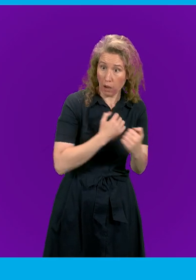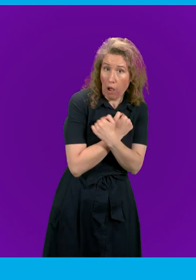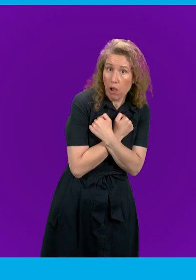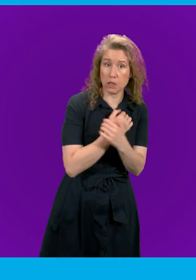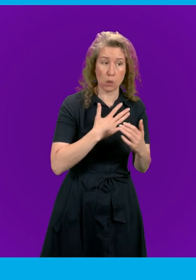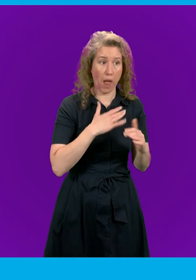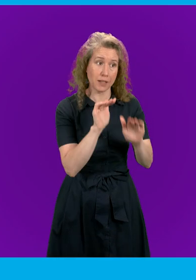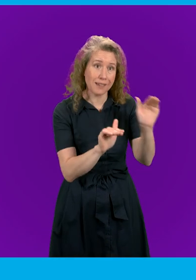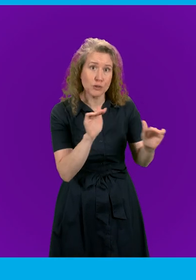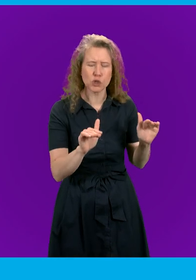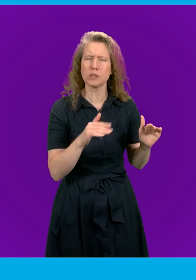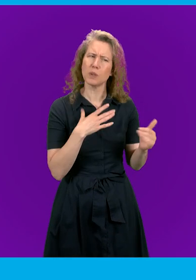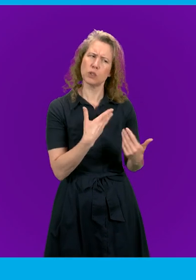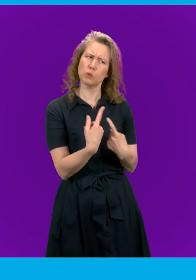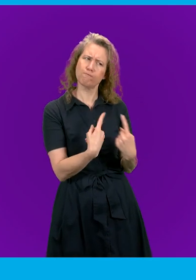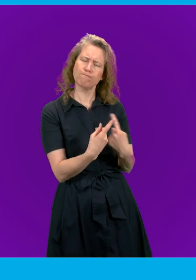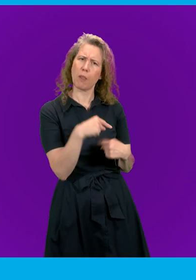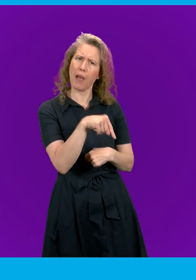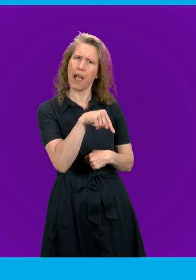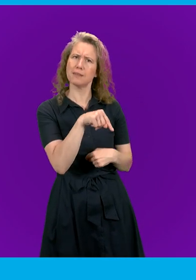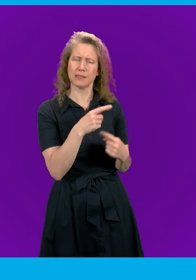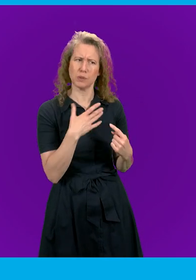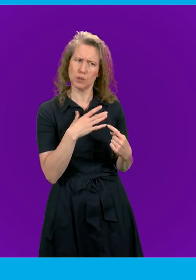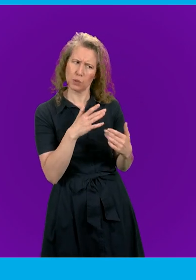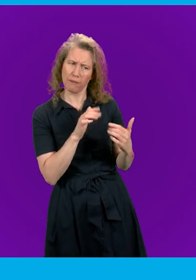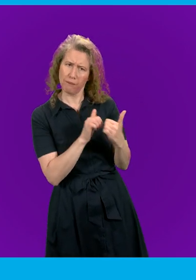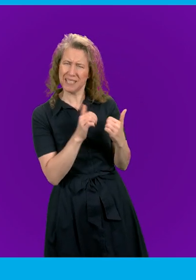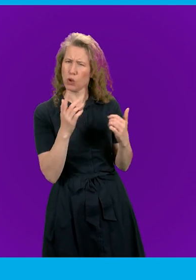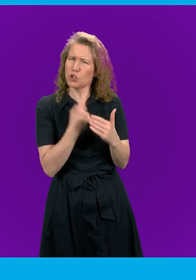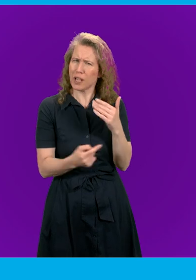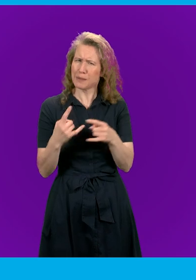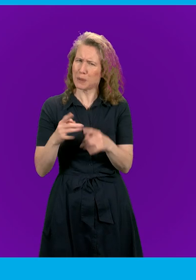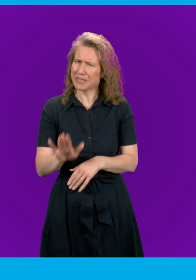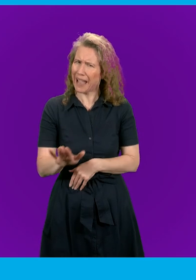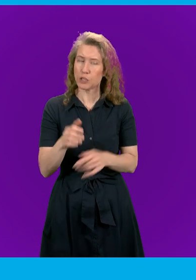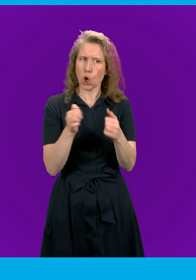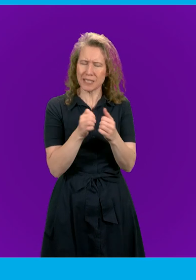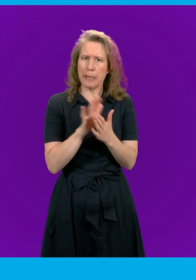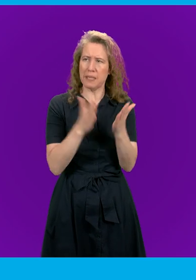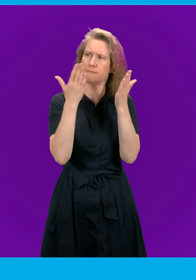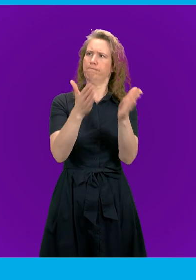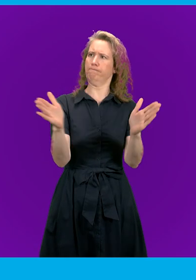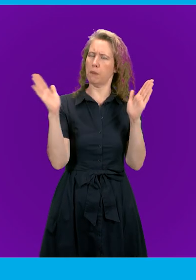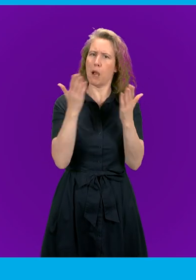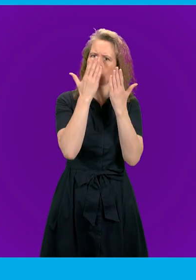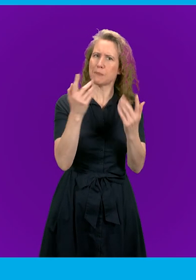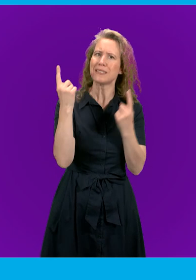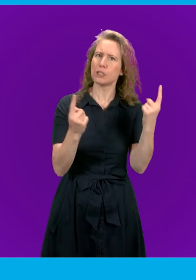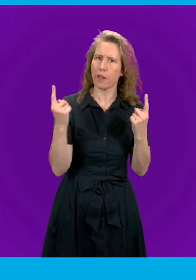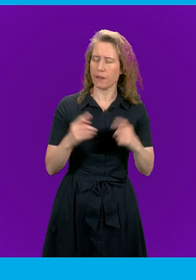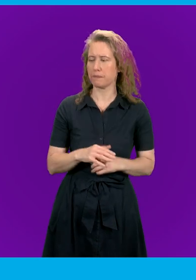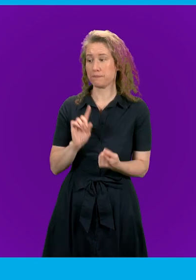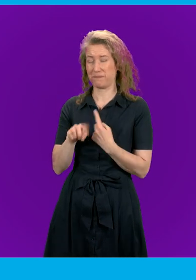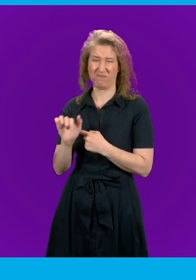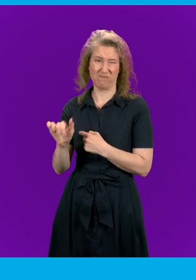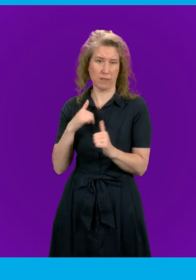colleagues, for example, negotiating that consent around relationships more broadly? Yeah, Kirsten? Yeah, I mean, I agree with that. I think